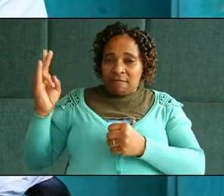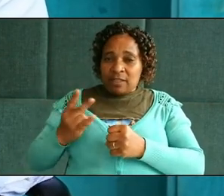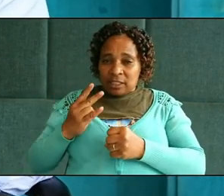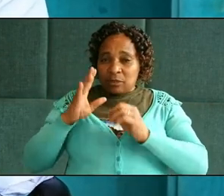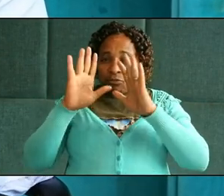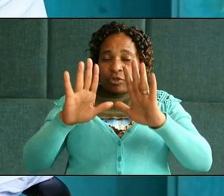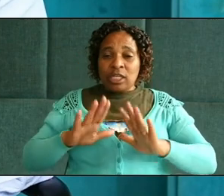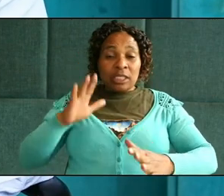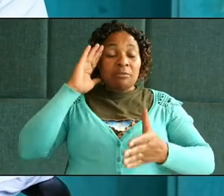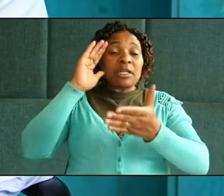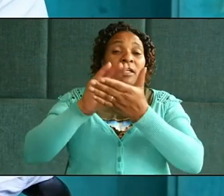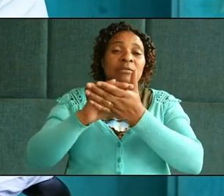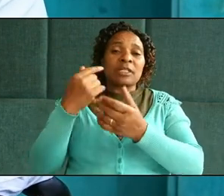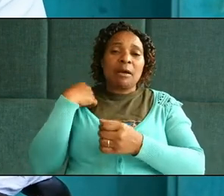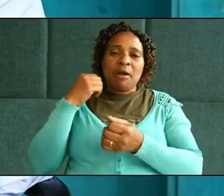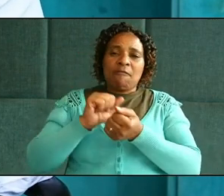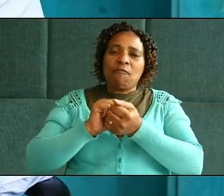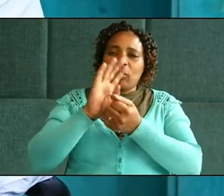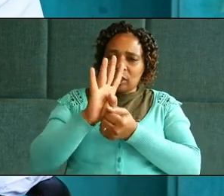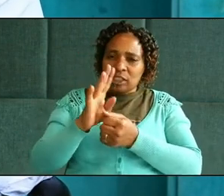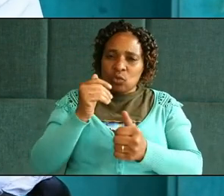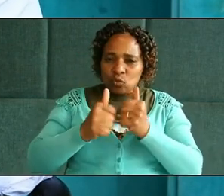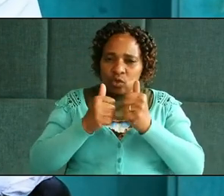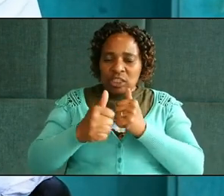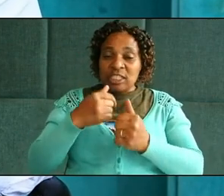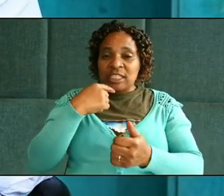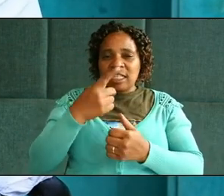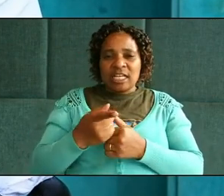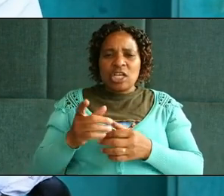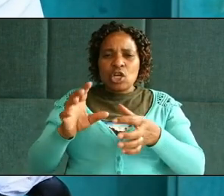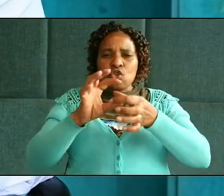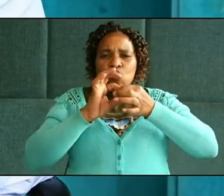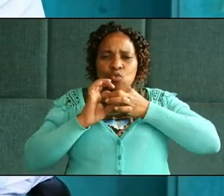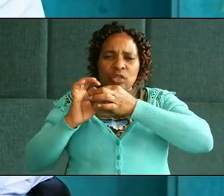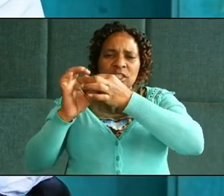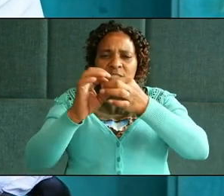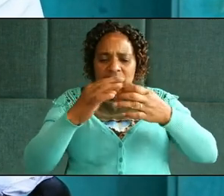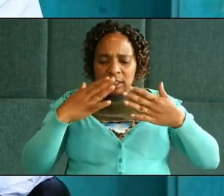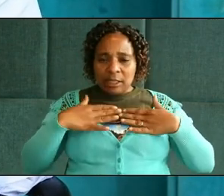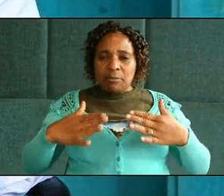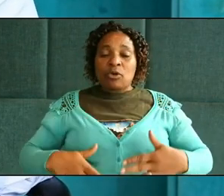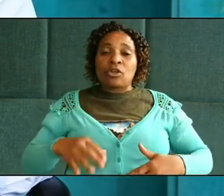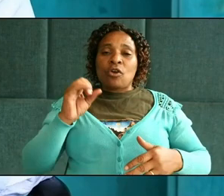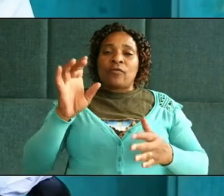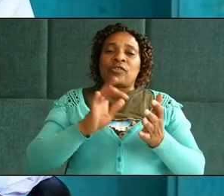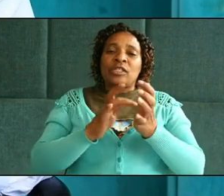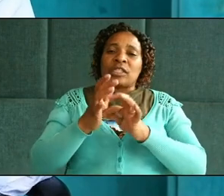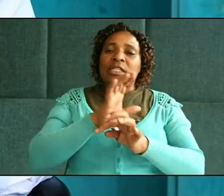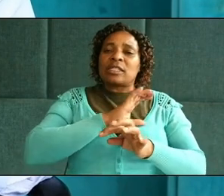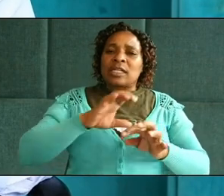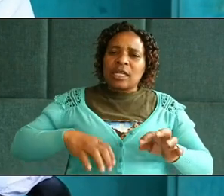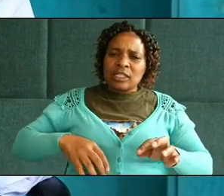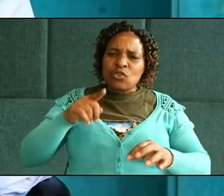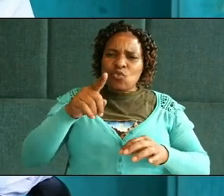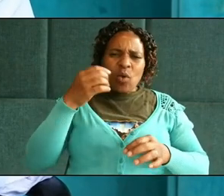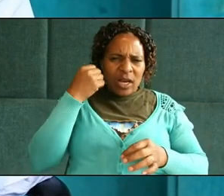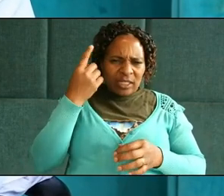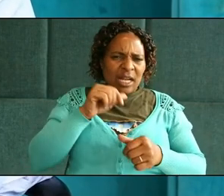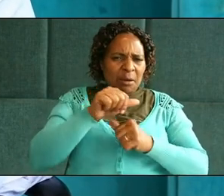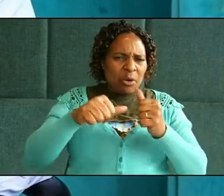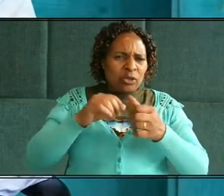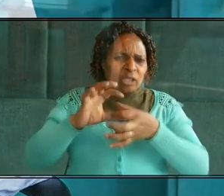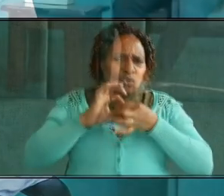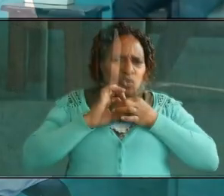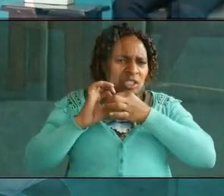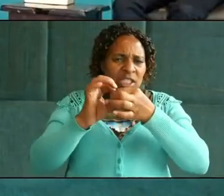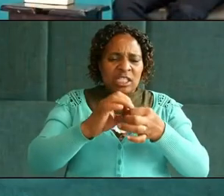fundamental beliefs, number 14, which says like unity in the body of Christ. What do we understand by unity in the body of